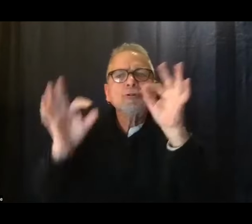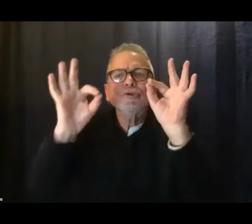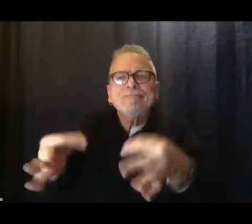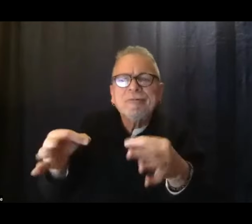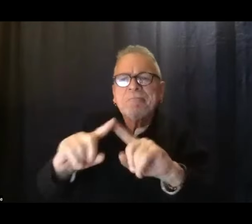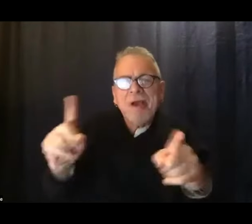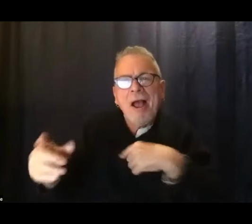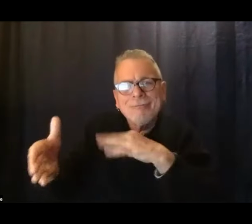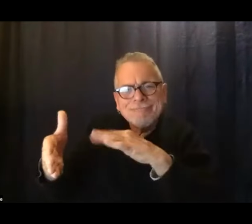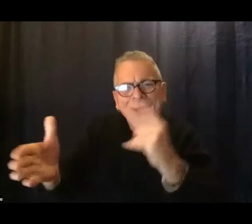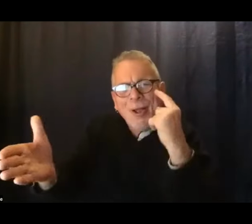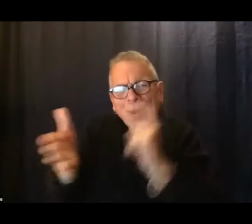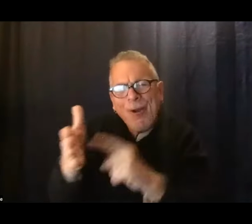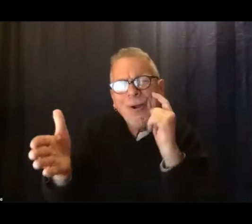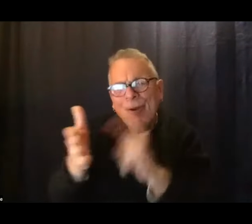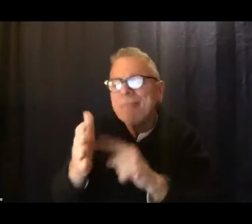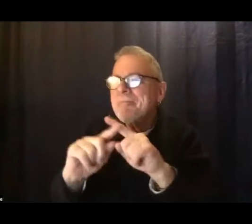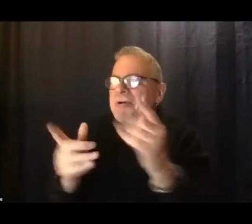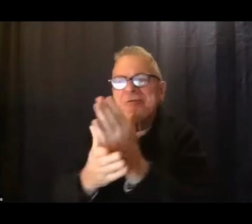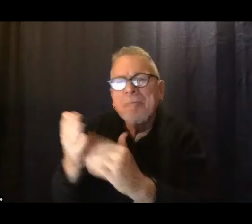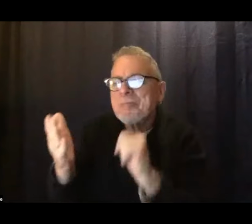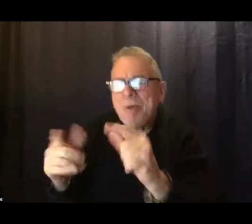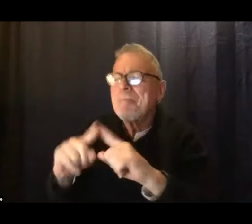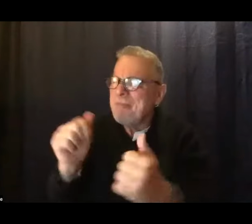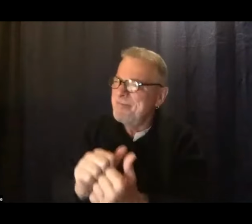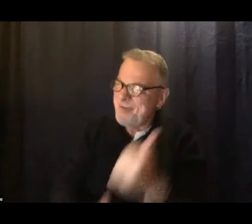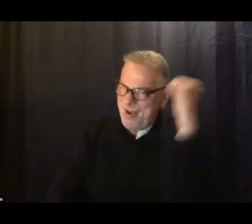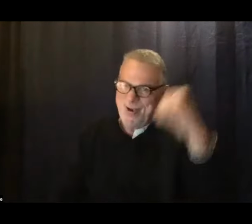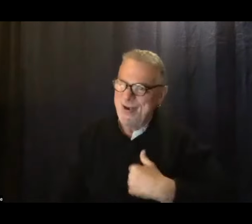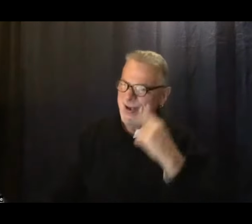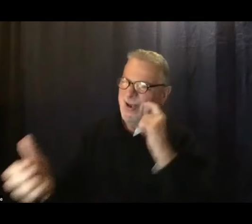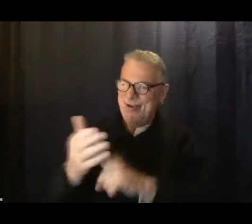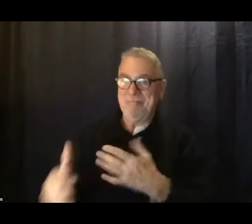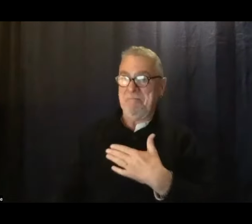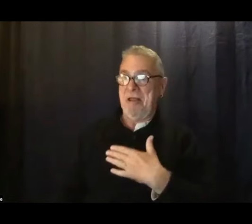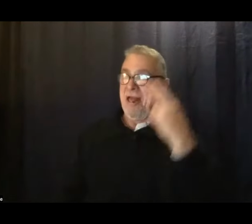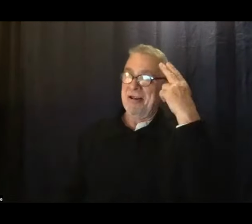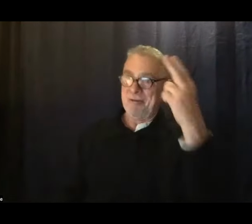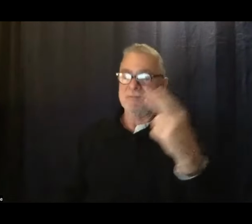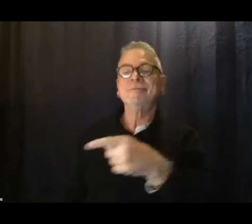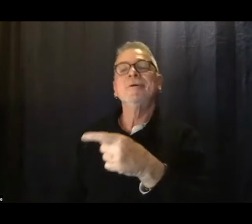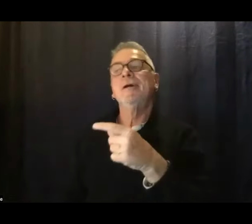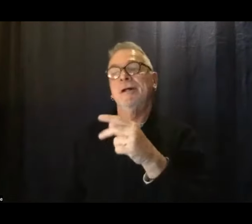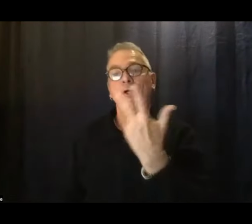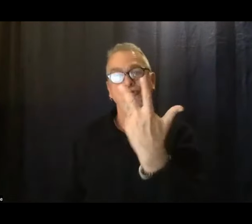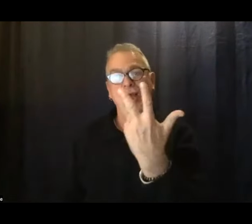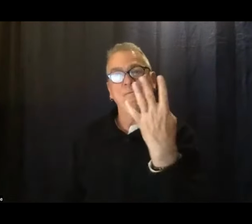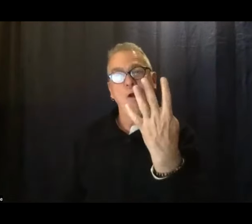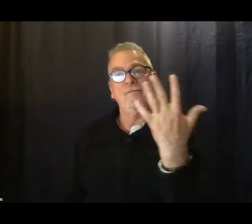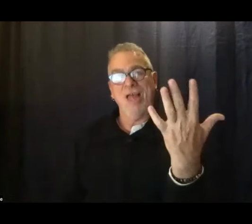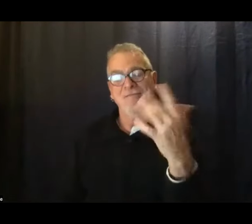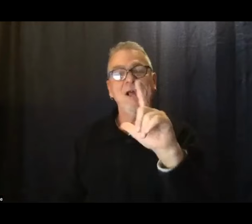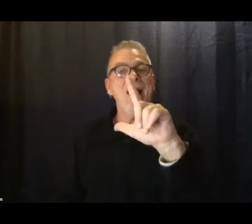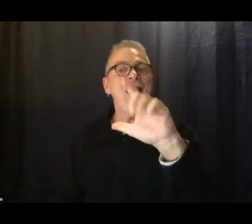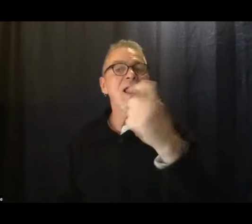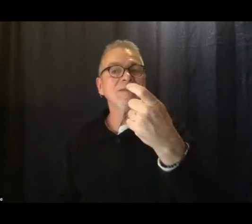have a hypothesis about this. I haven't necessarily, done the study, gotten the research together. Don't